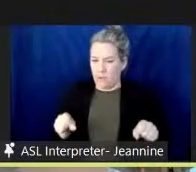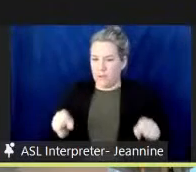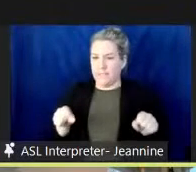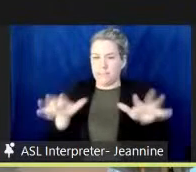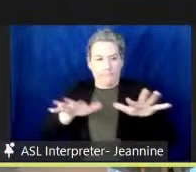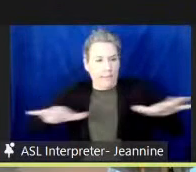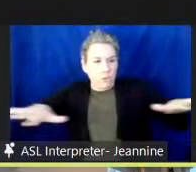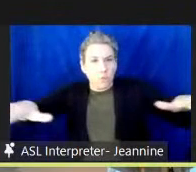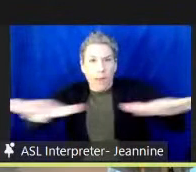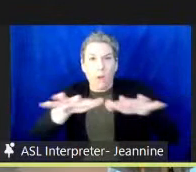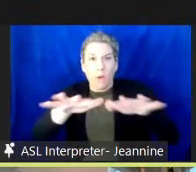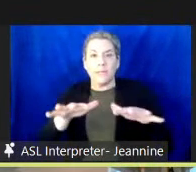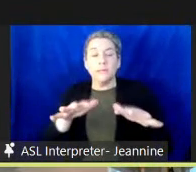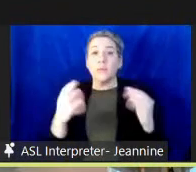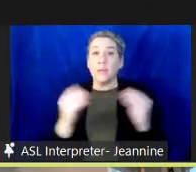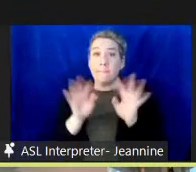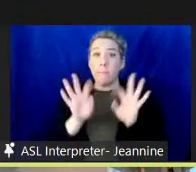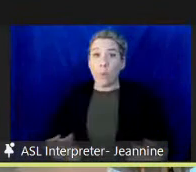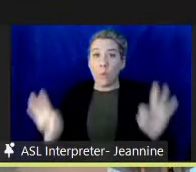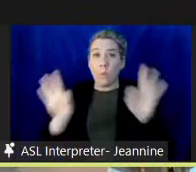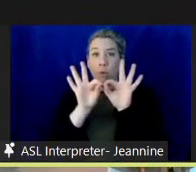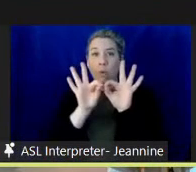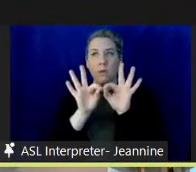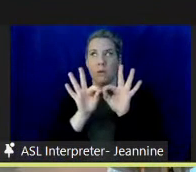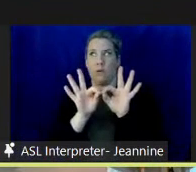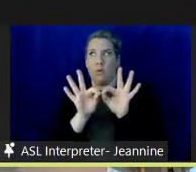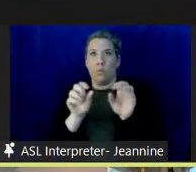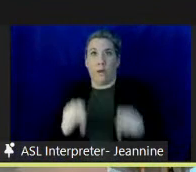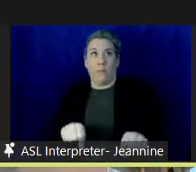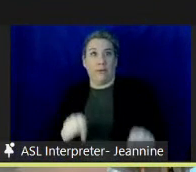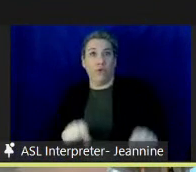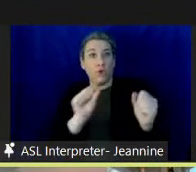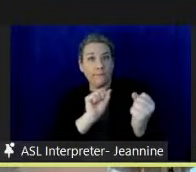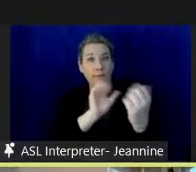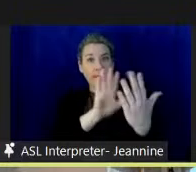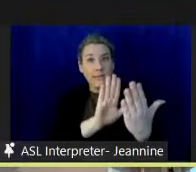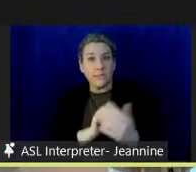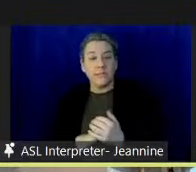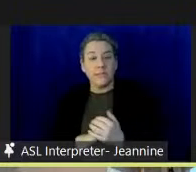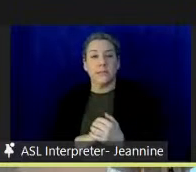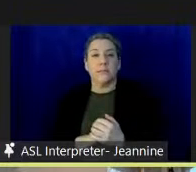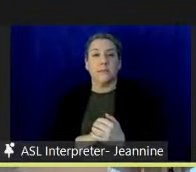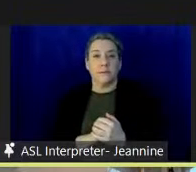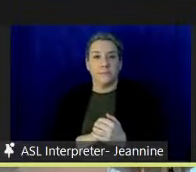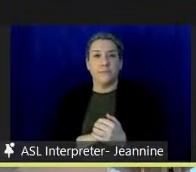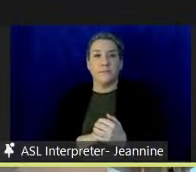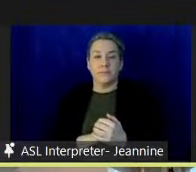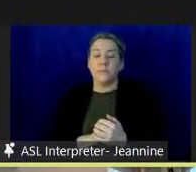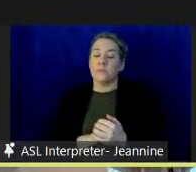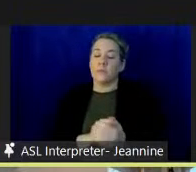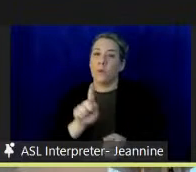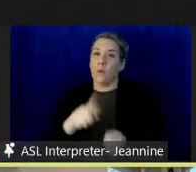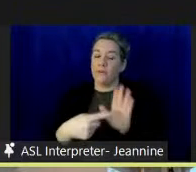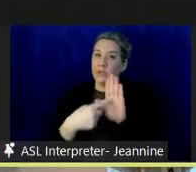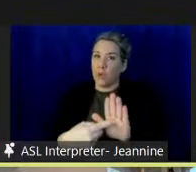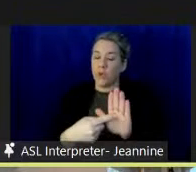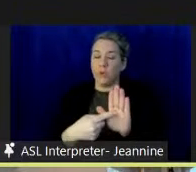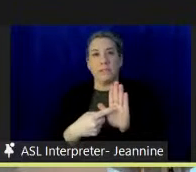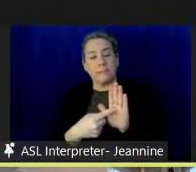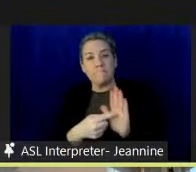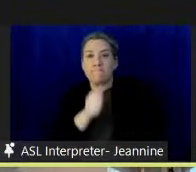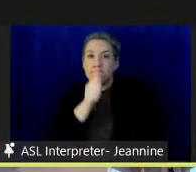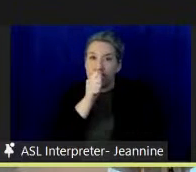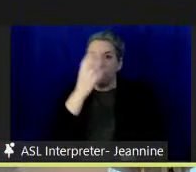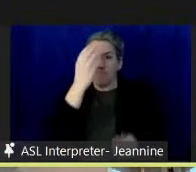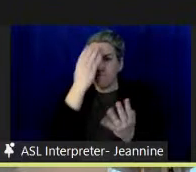surroundings, and more importantly, what we could potentially face. And having to do so, I'm going to have to expose you to some sensitive material. By